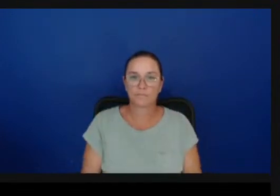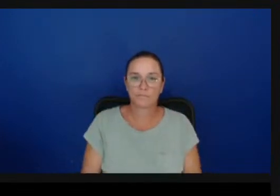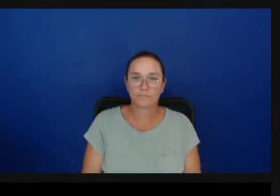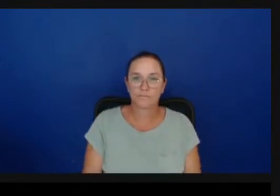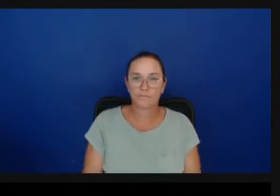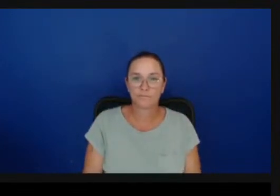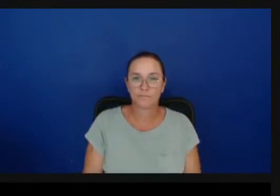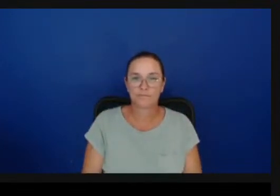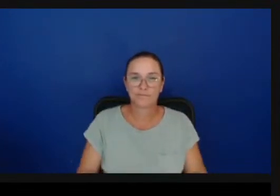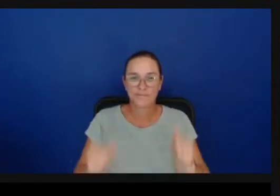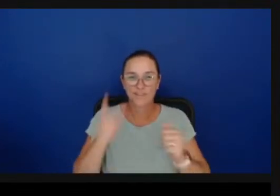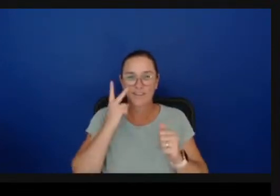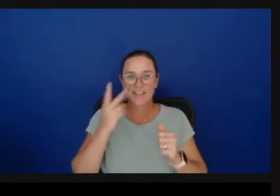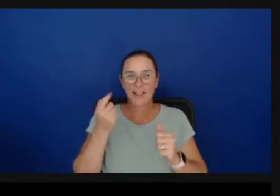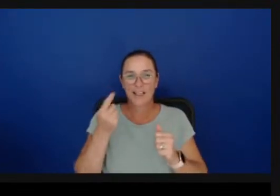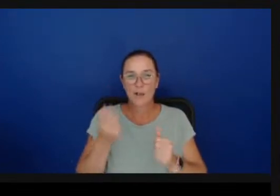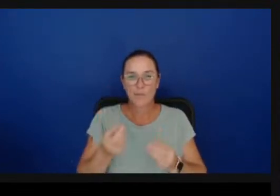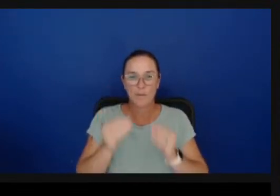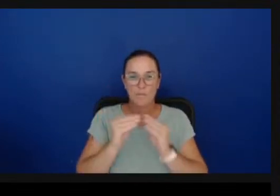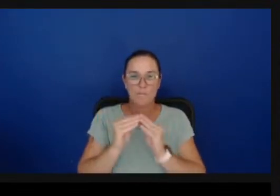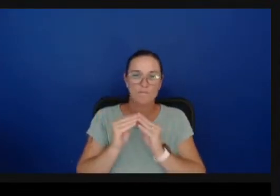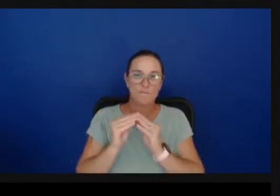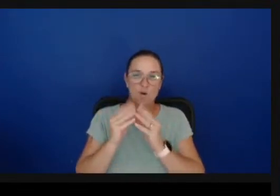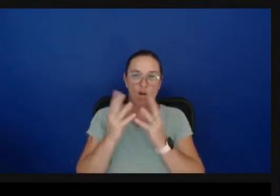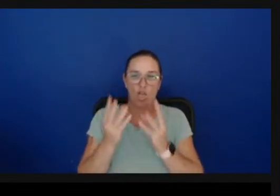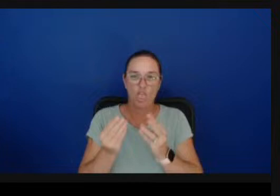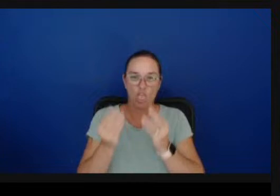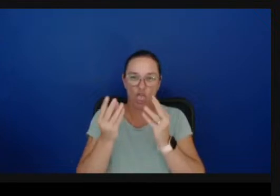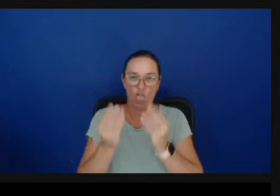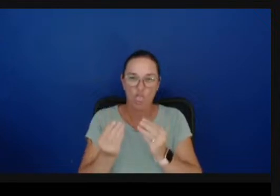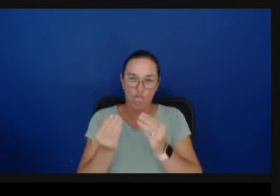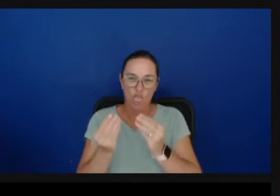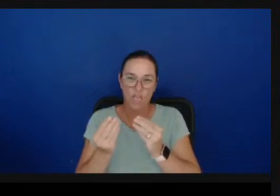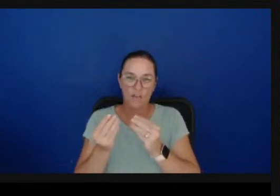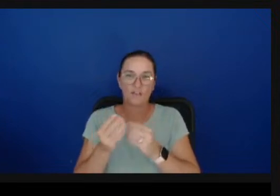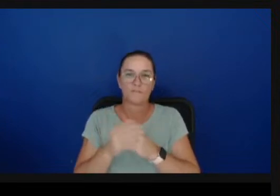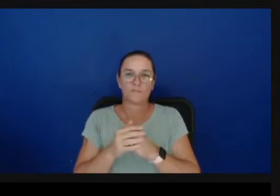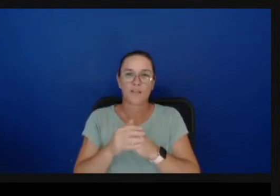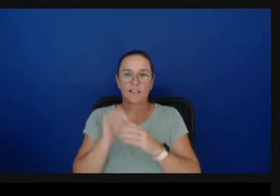So you can see the lava is a little more sluggish. It's not rushing as a rapids over that cliff anymore.